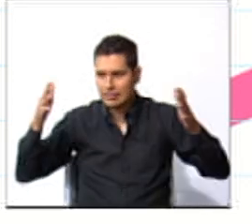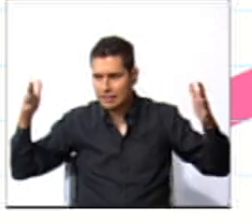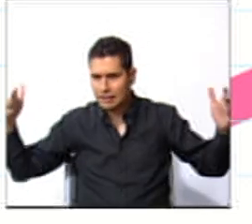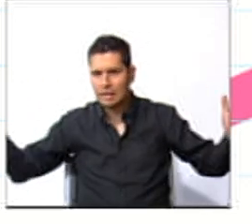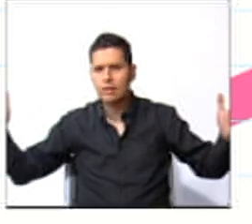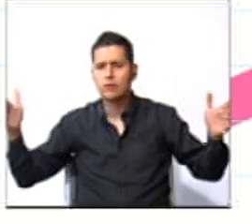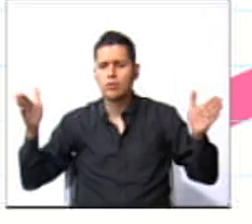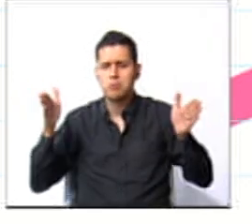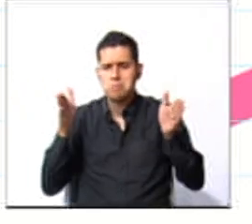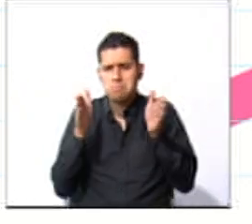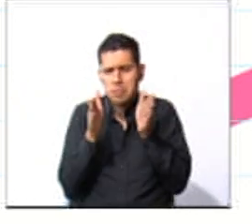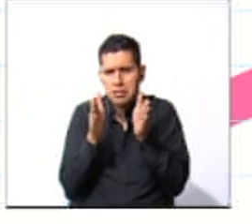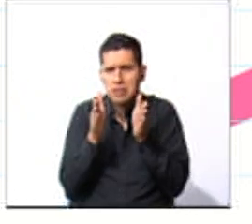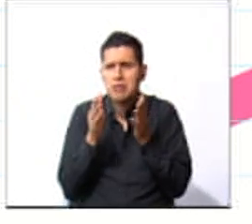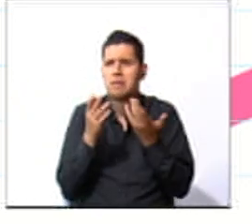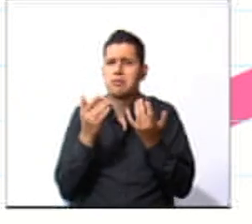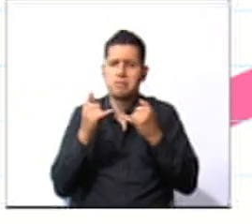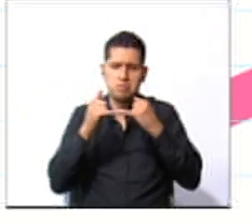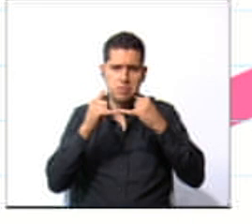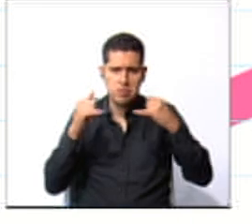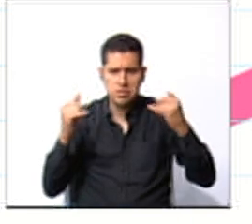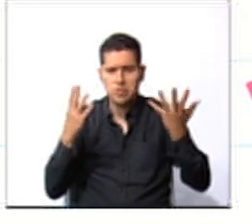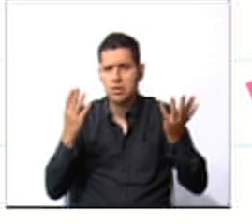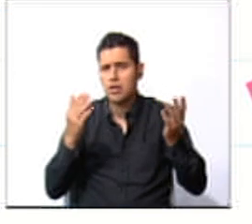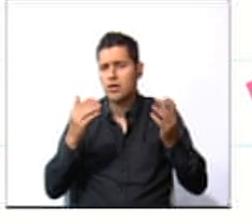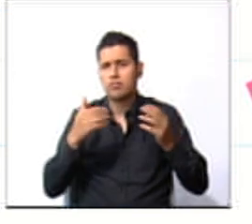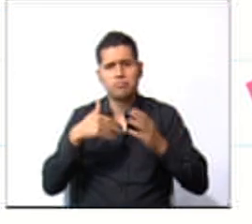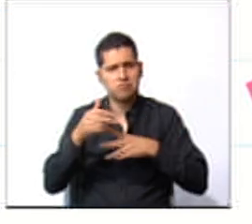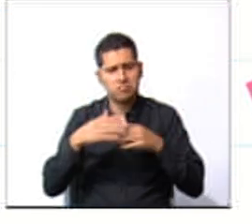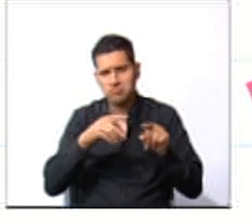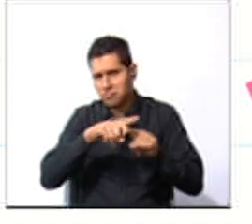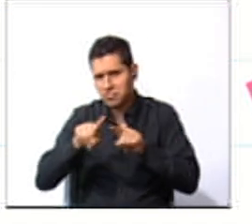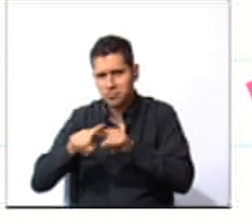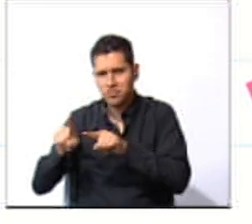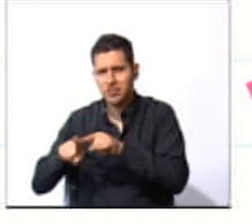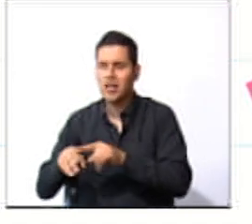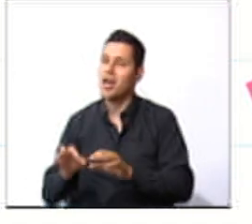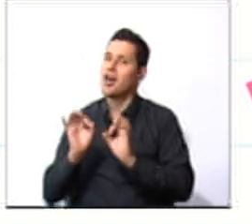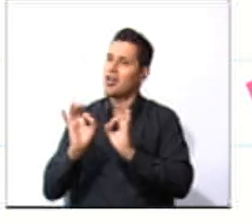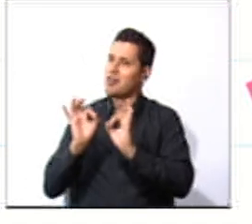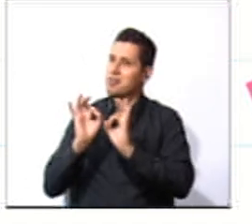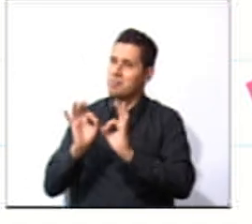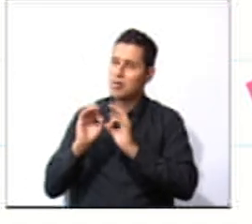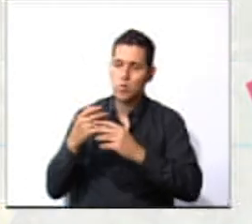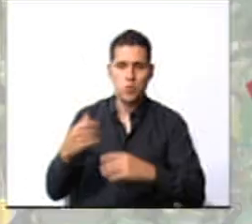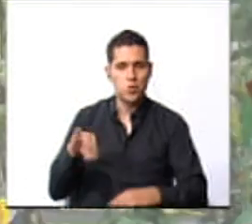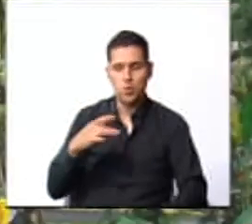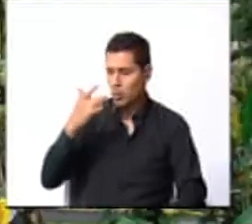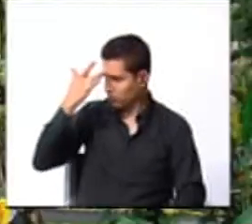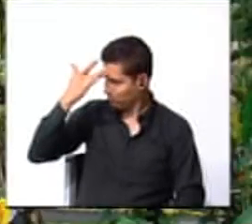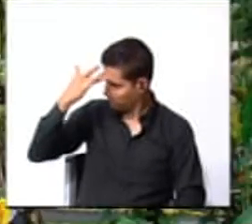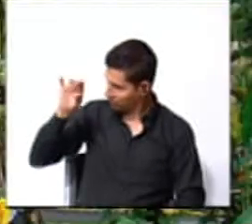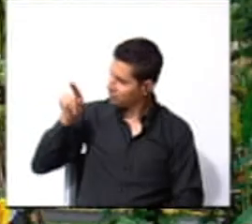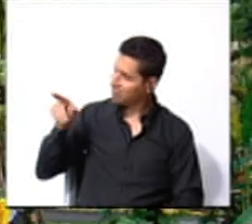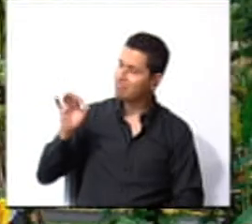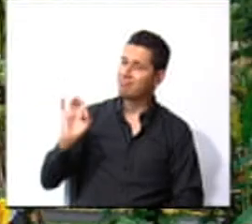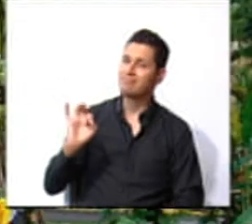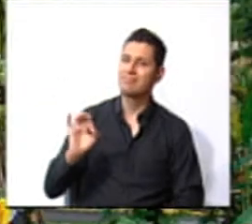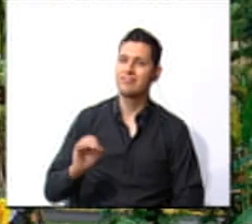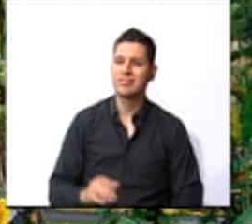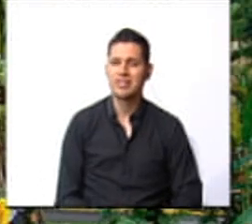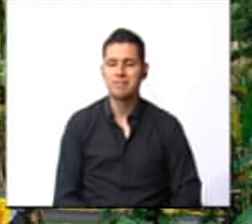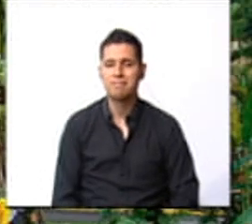lines. Ah, very nice, Andres. Brilliant.